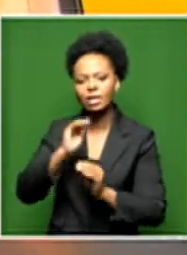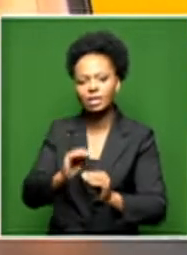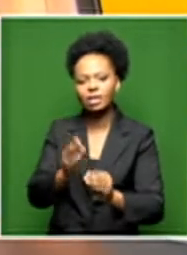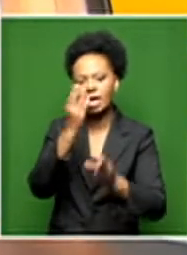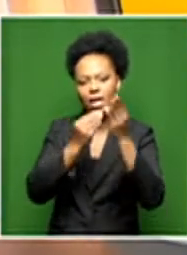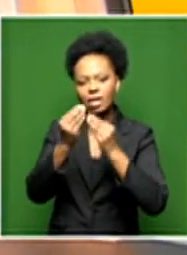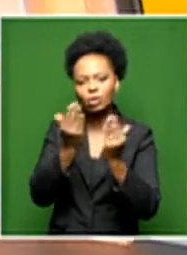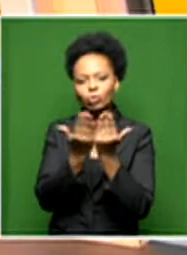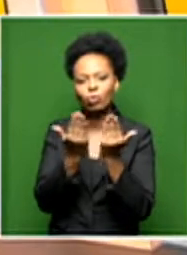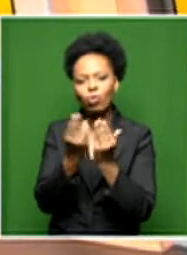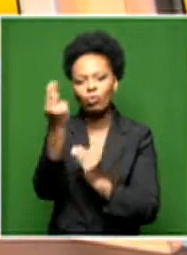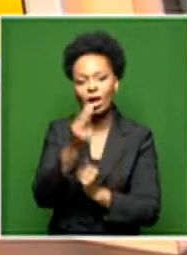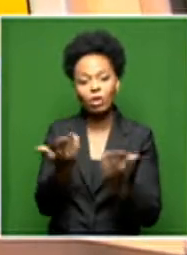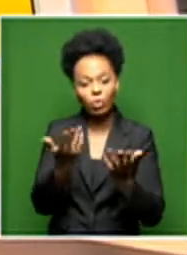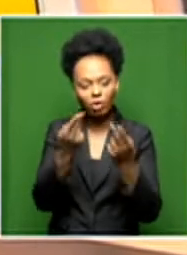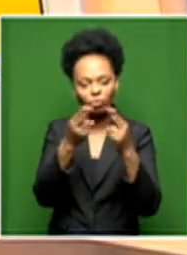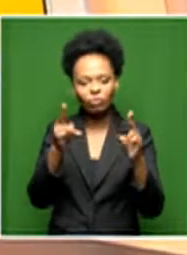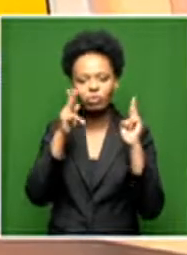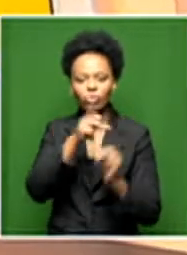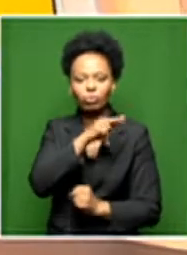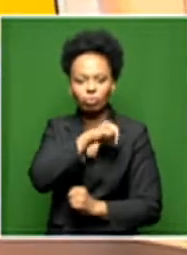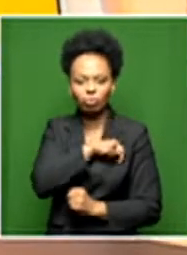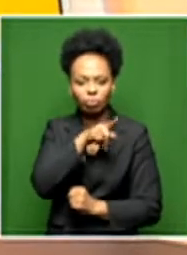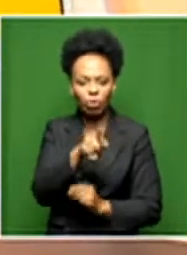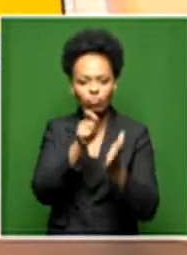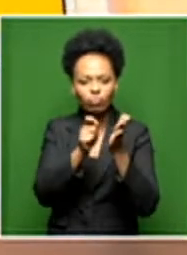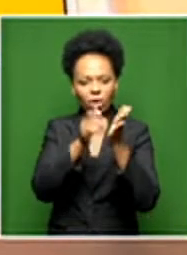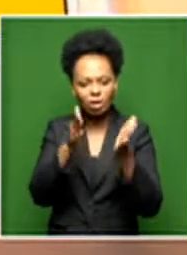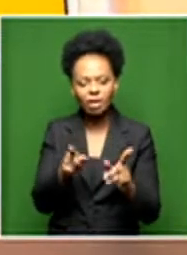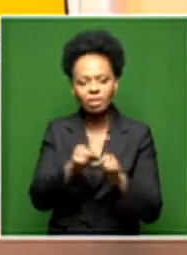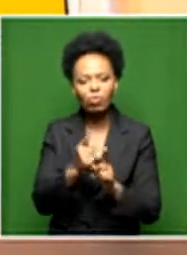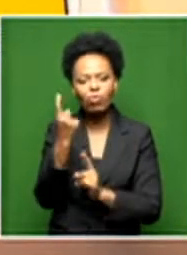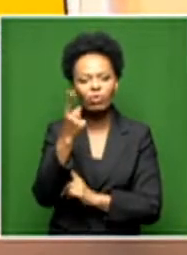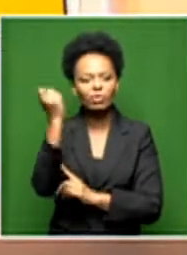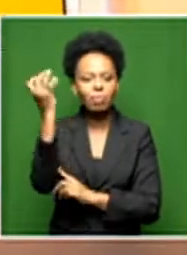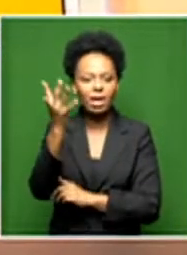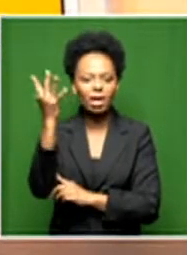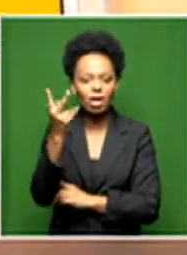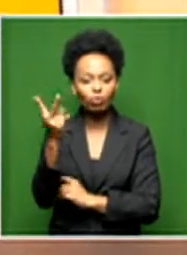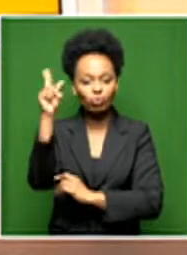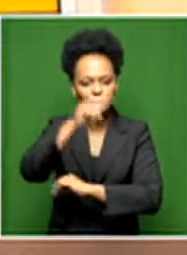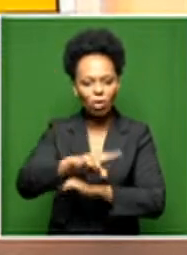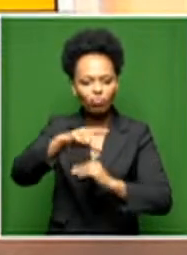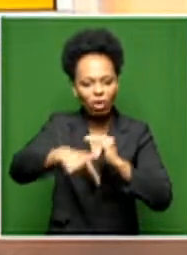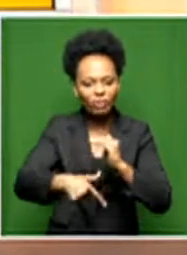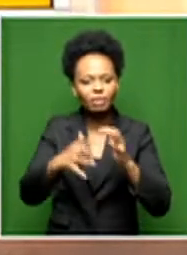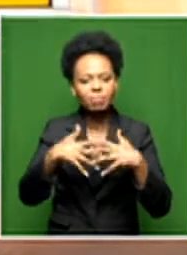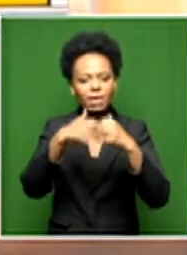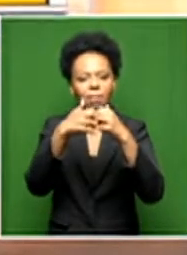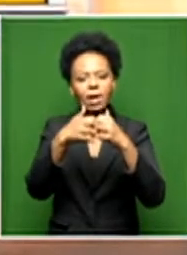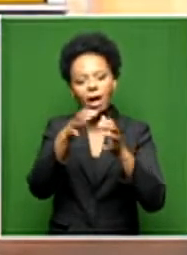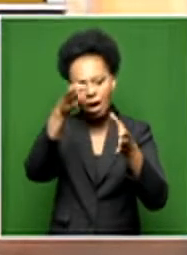University of KwaZulu-Natal. He's an Onomastician and an author, and is one of the speakers at the two-day conference hosted by the